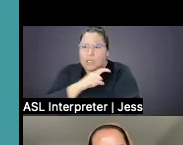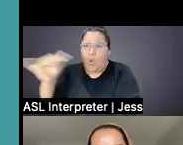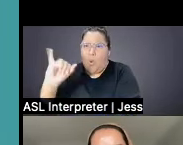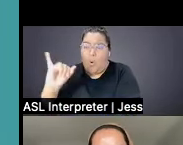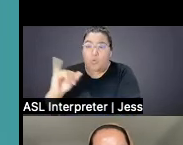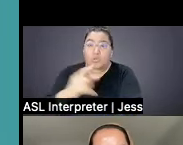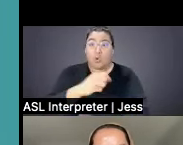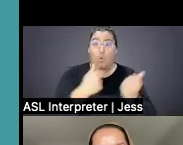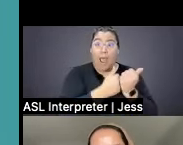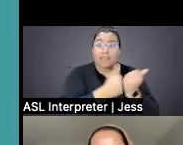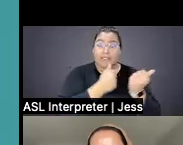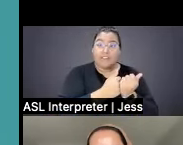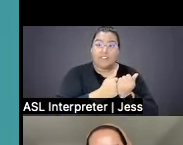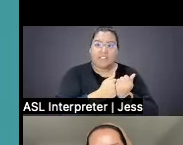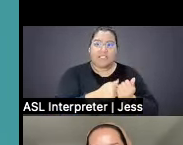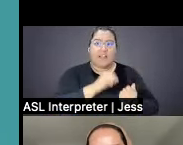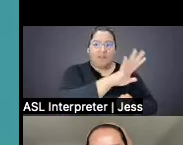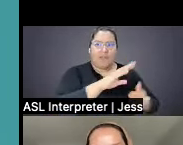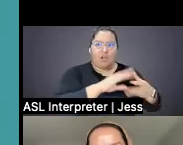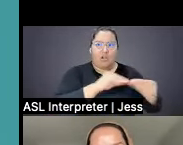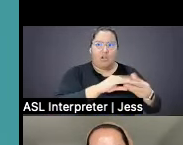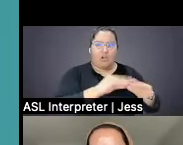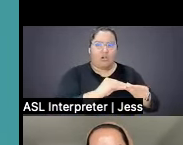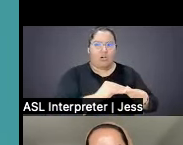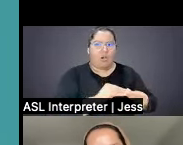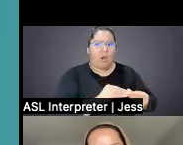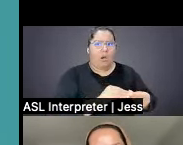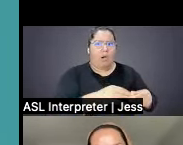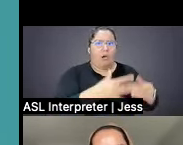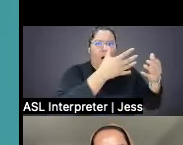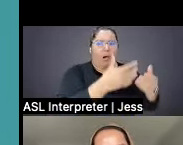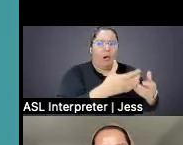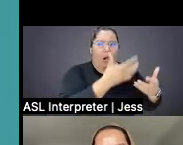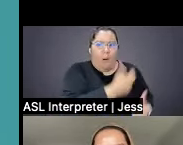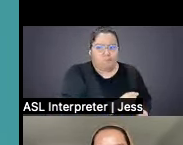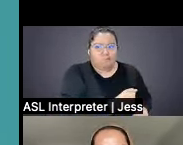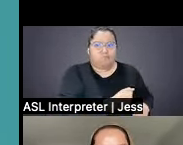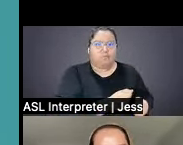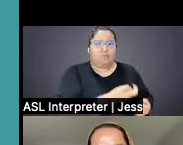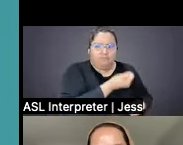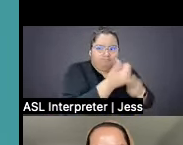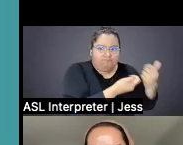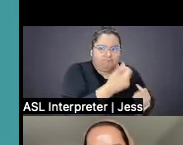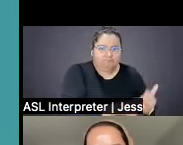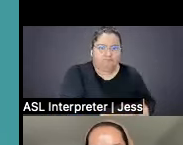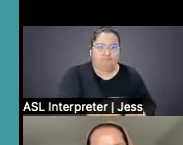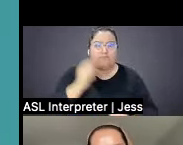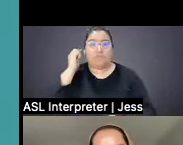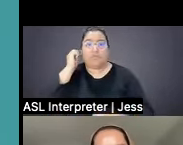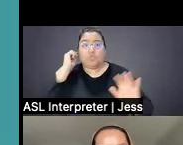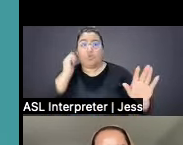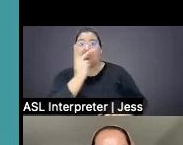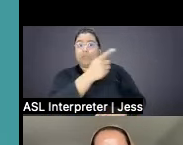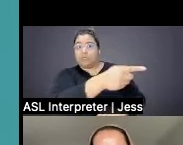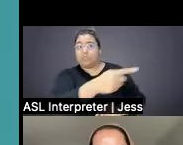see examples of actions and campaigns against Facebook, including our call to fire Mark Zuckerberg,